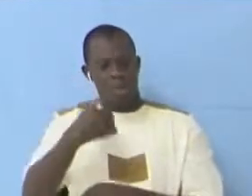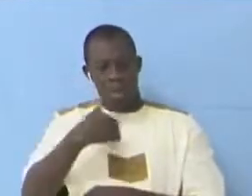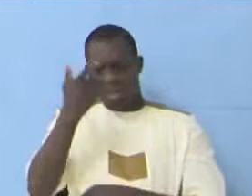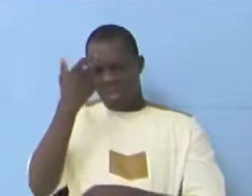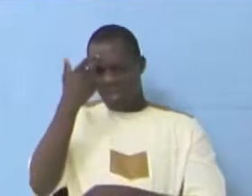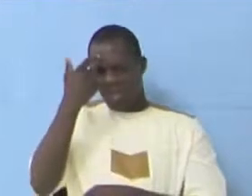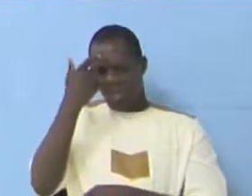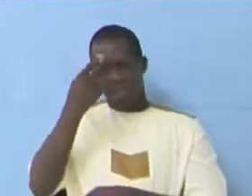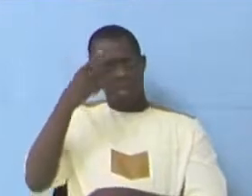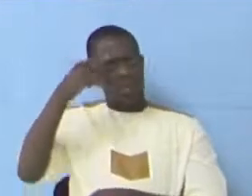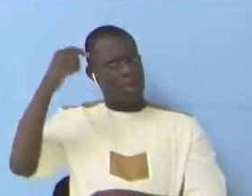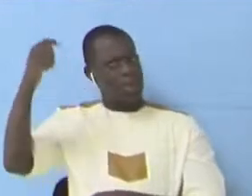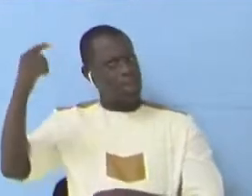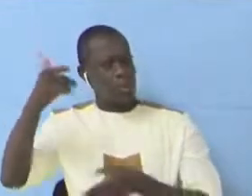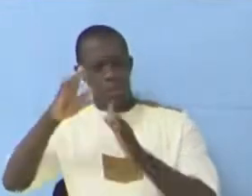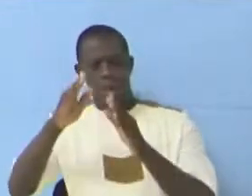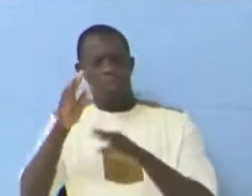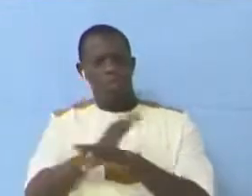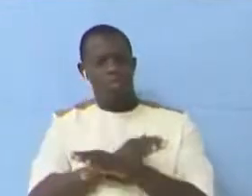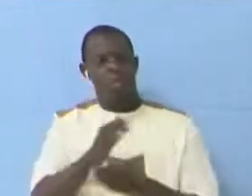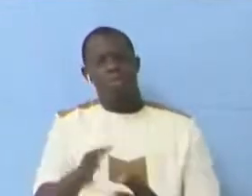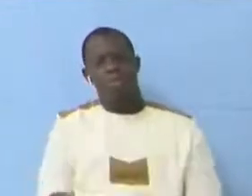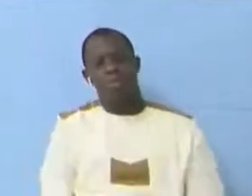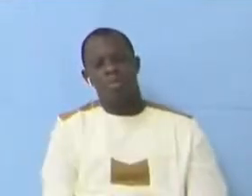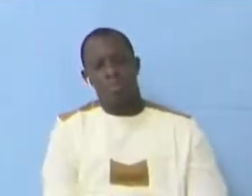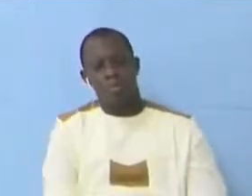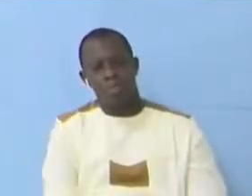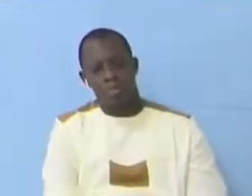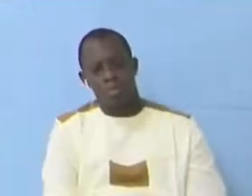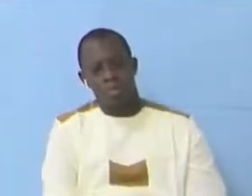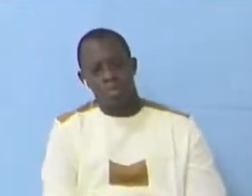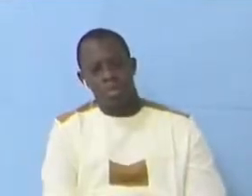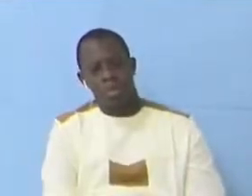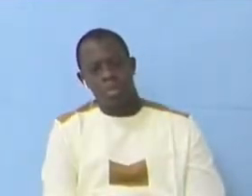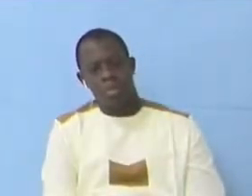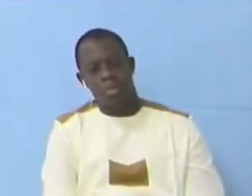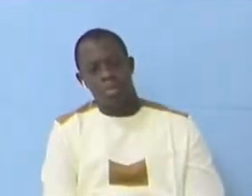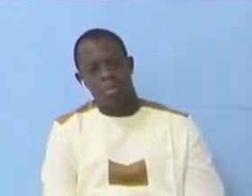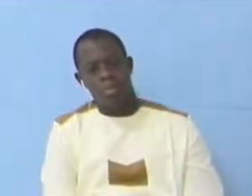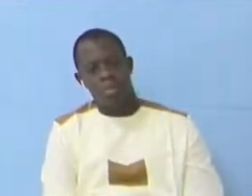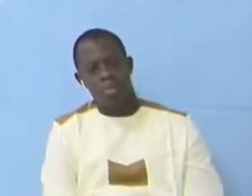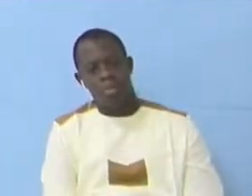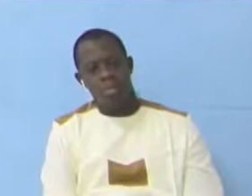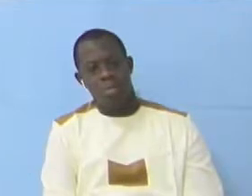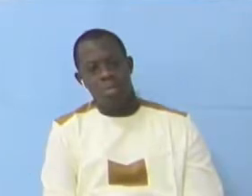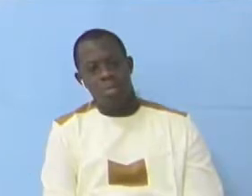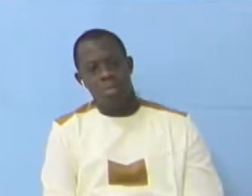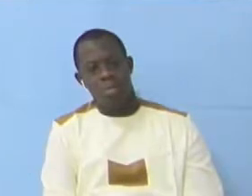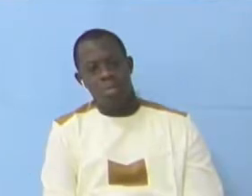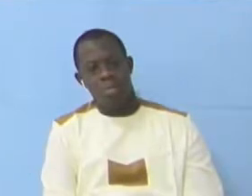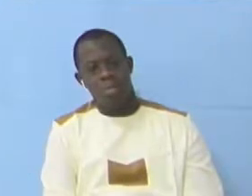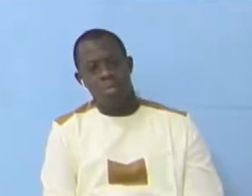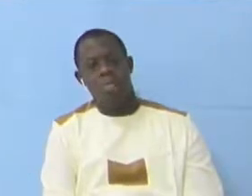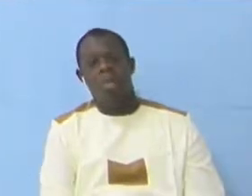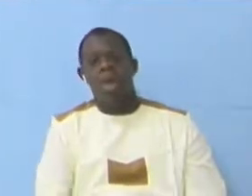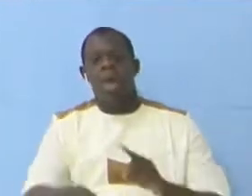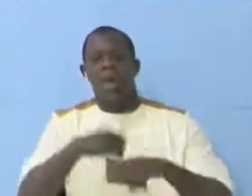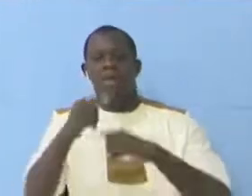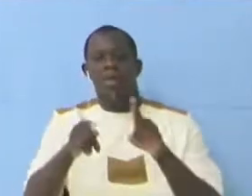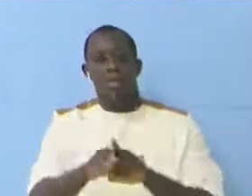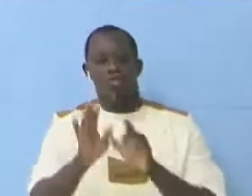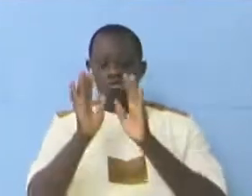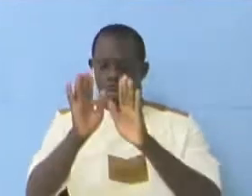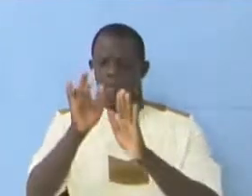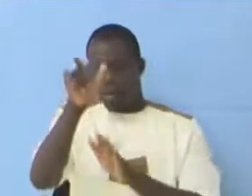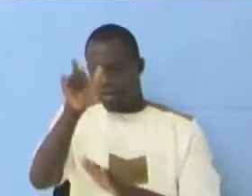si moom sinébar ak maa ngi doon ak yeneen yoo xam ne daal dafa mel ni maa ngi doon gént sax. At some point I stopped him and said,